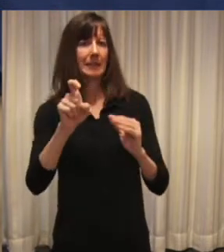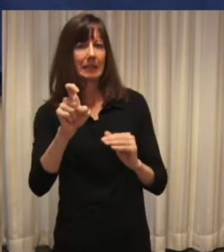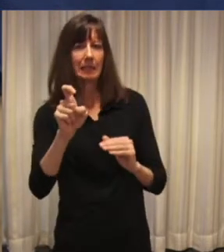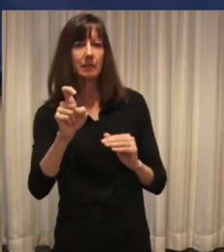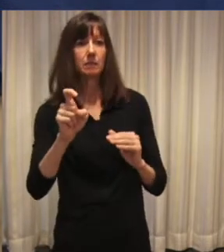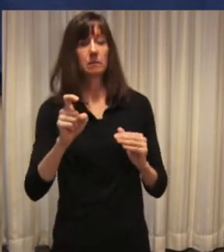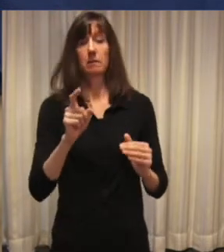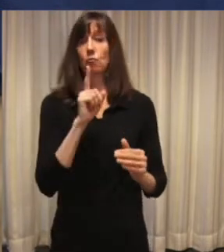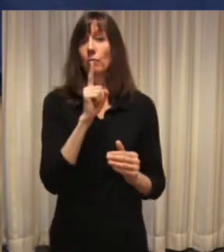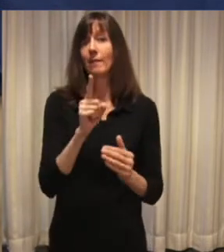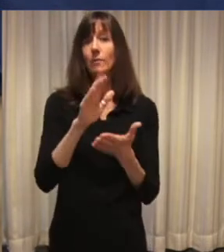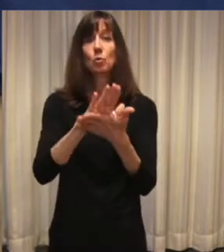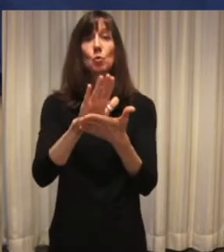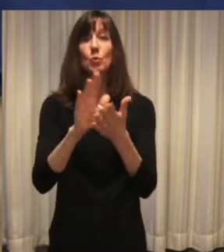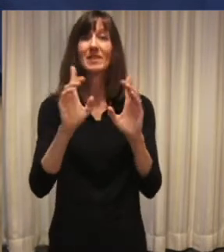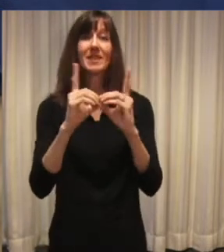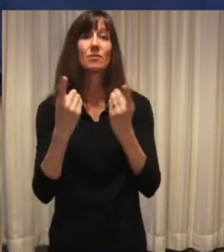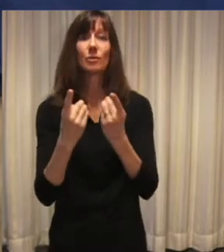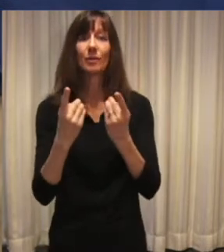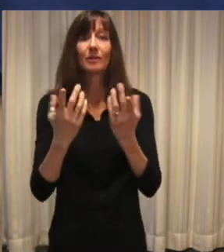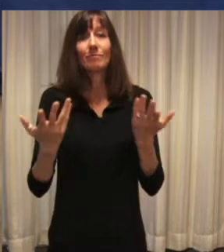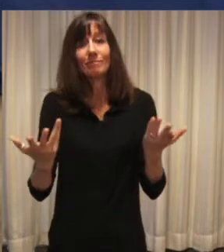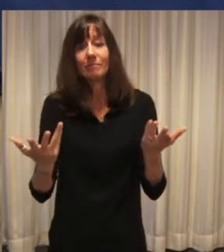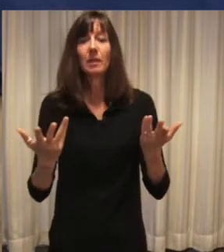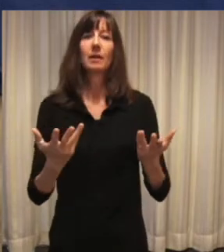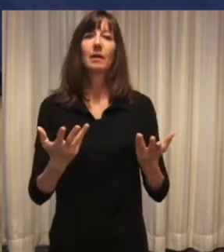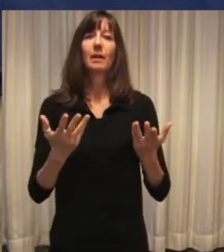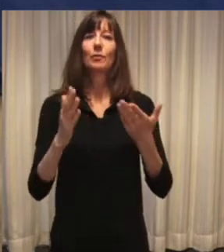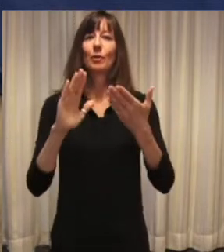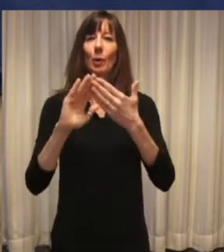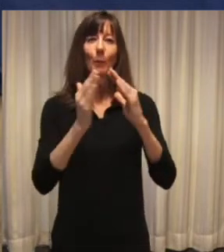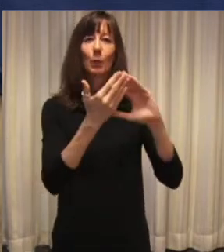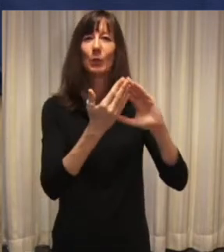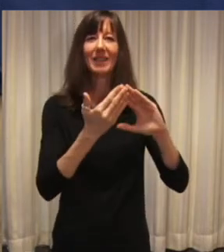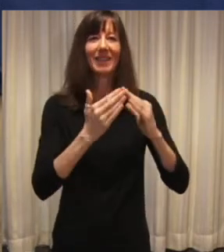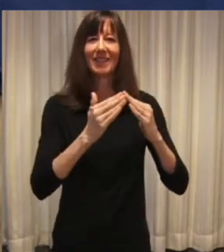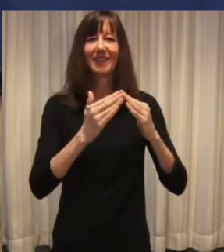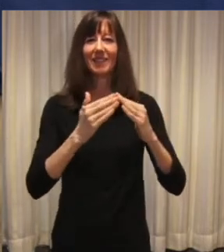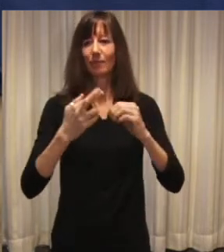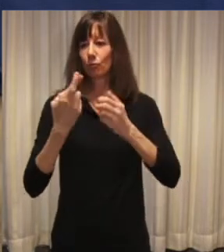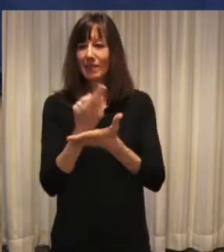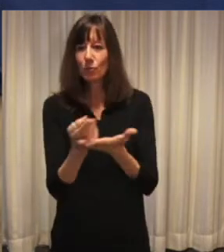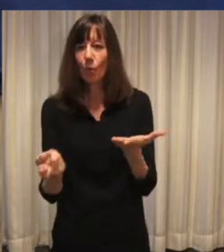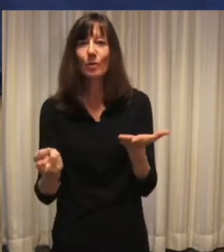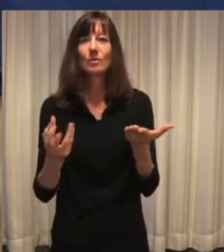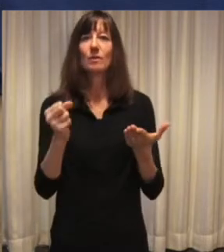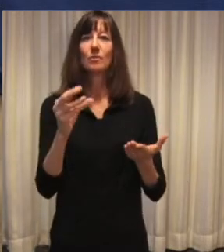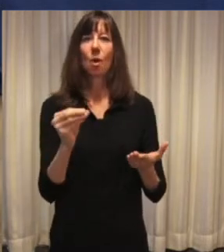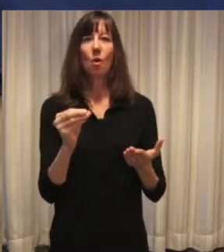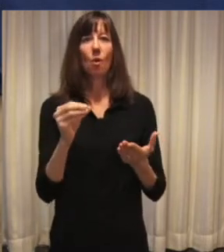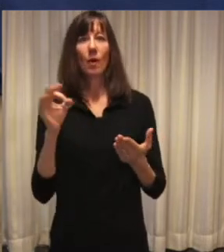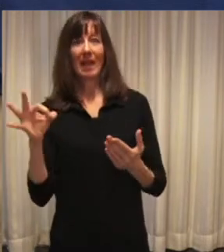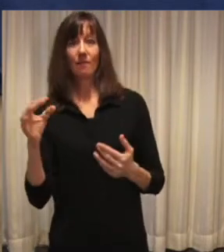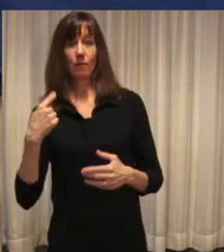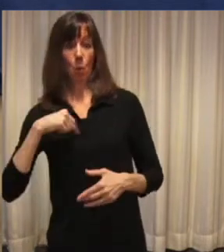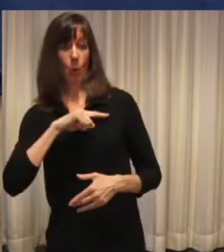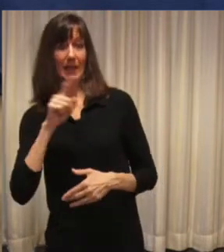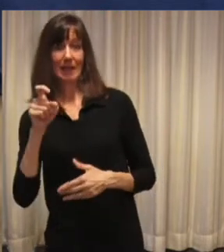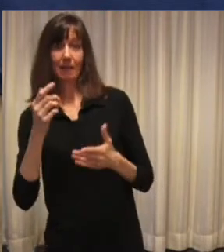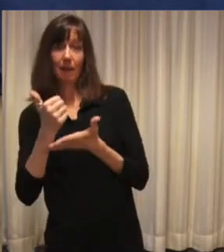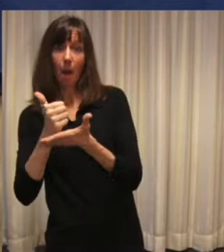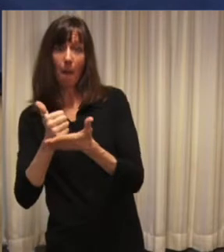think, you know, if County Executive Ryan reaches out and needs some help, I know I've reached out to you and needed help in the past. We're going to do what we